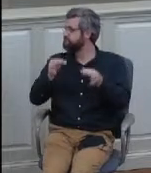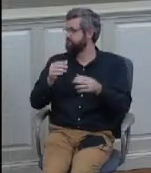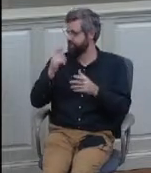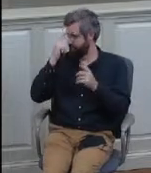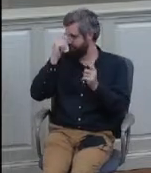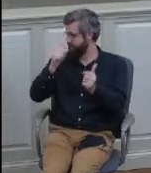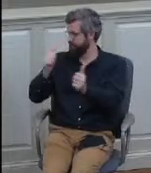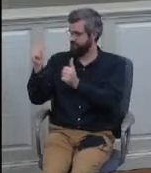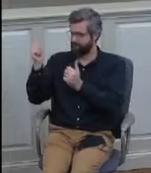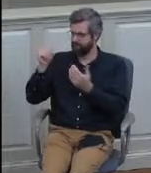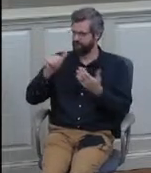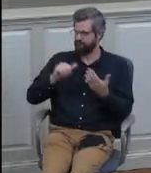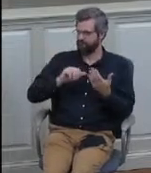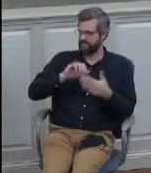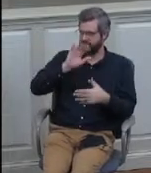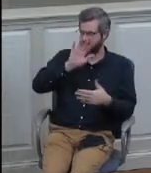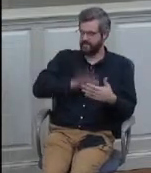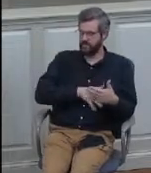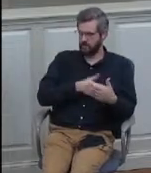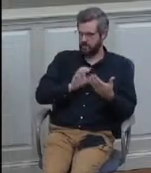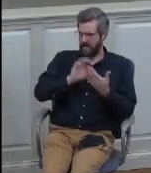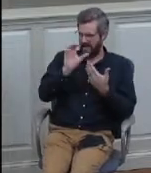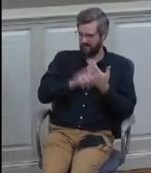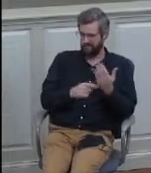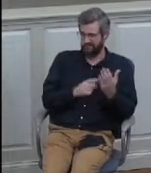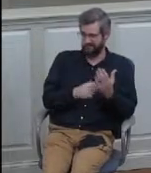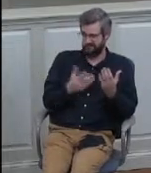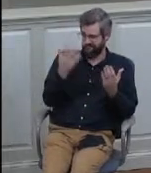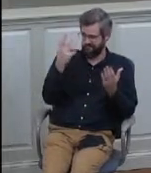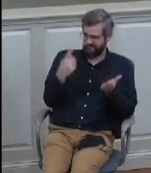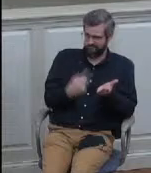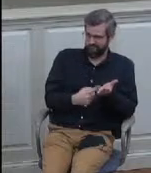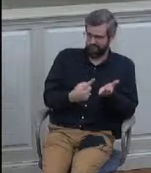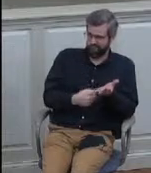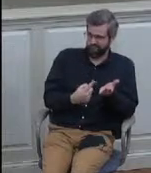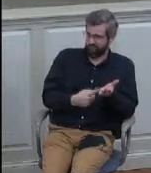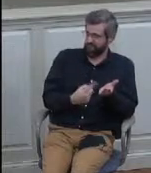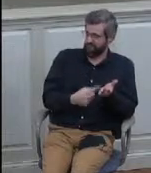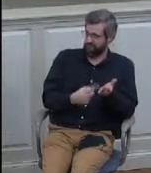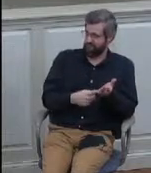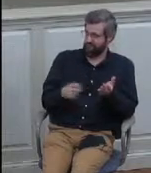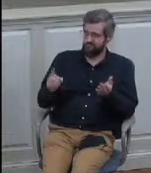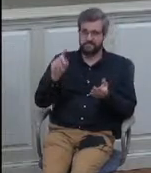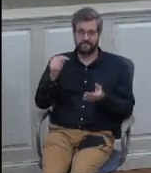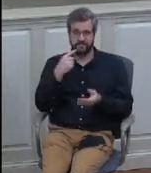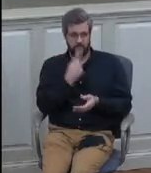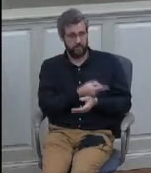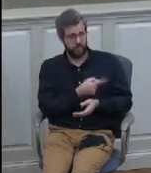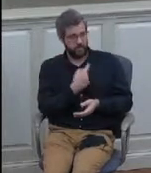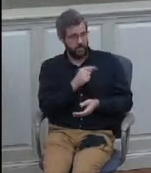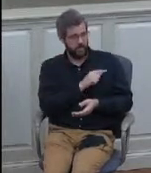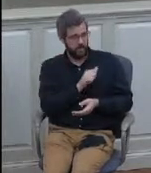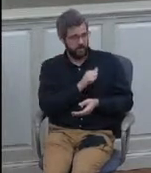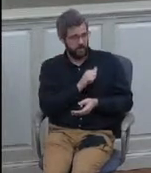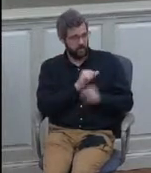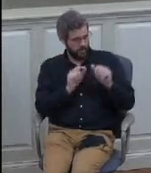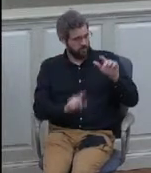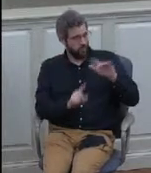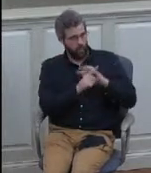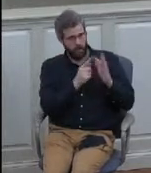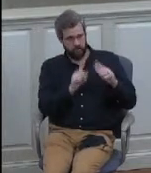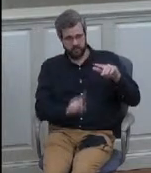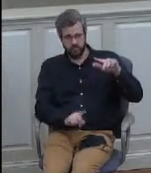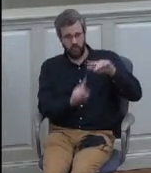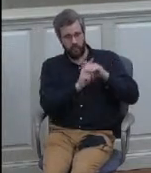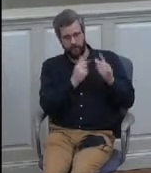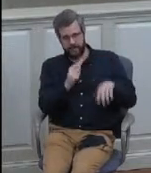it's a calendar, and it's, you know, it's on paper here to talk from. Well, I left that community agency. You can show up whenever you want. What's that? What? You can show